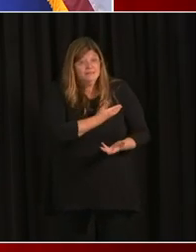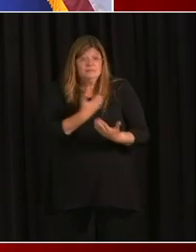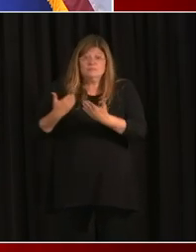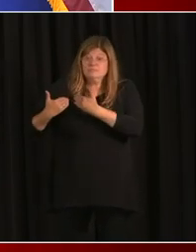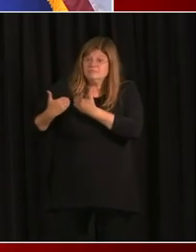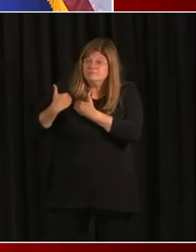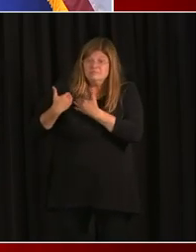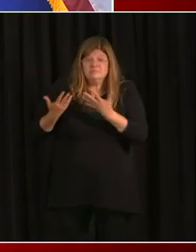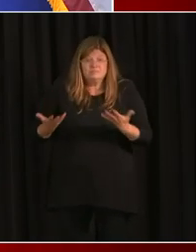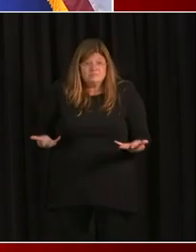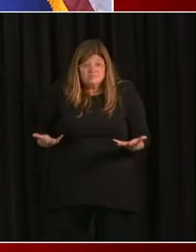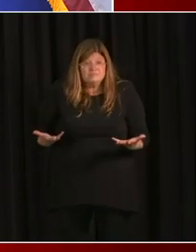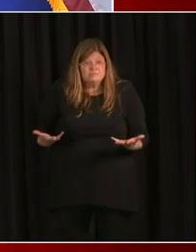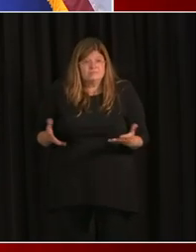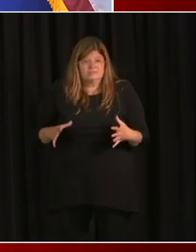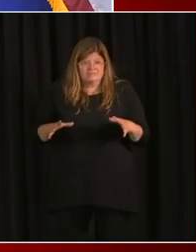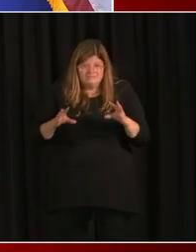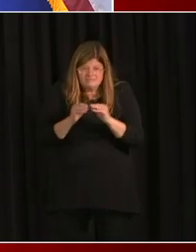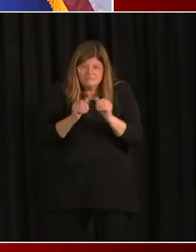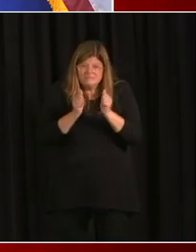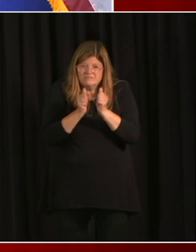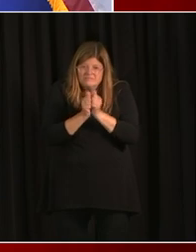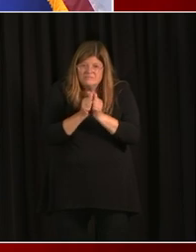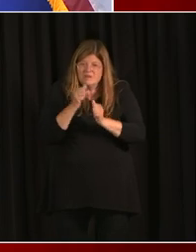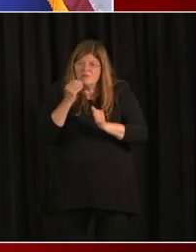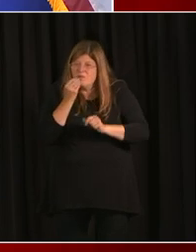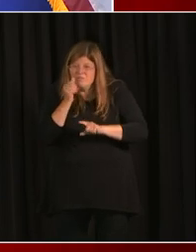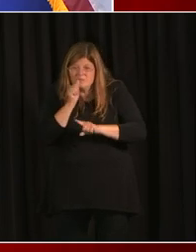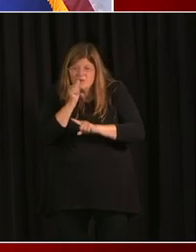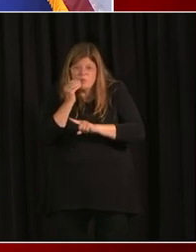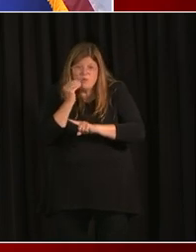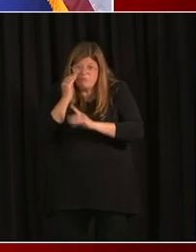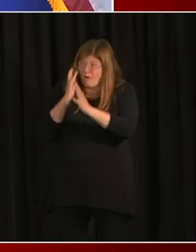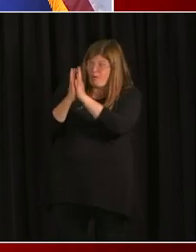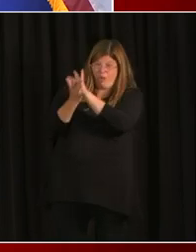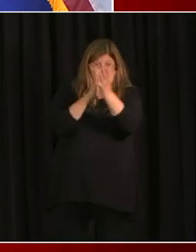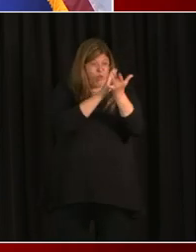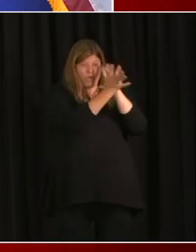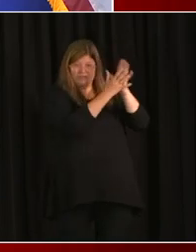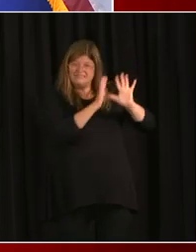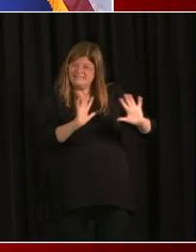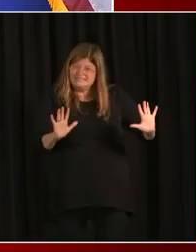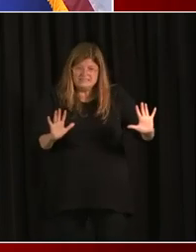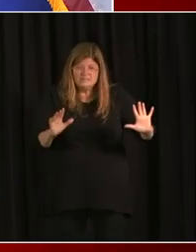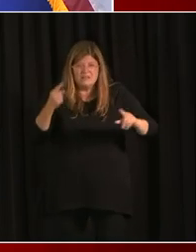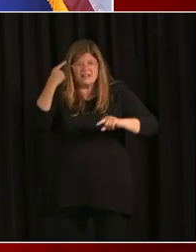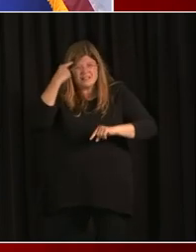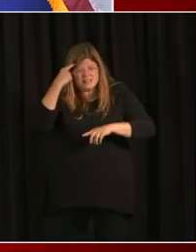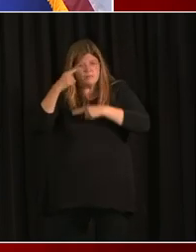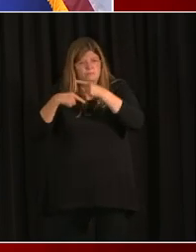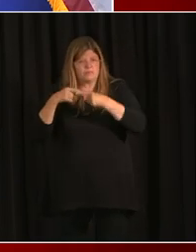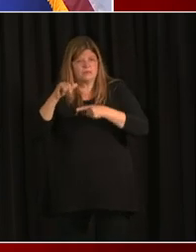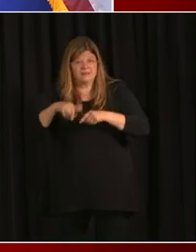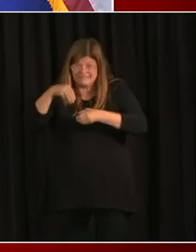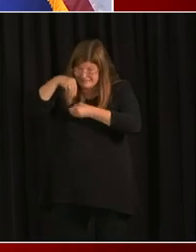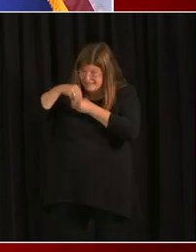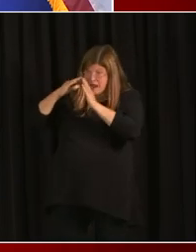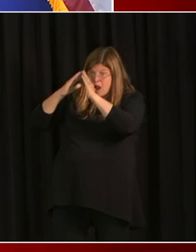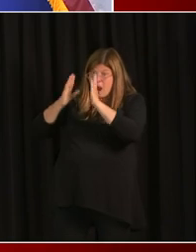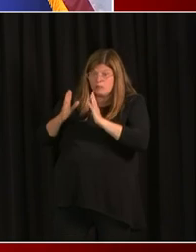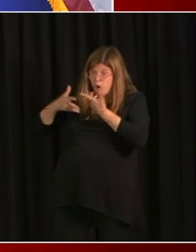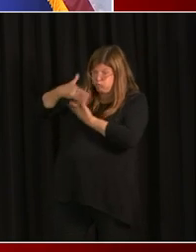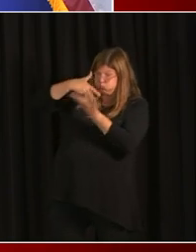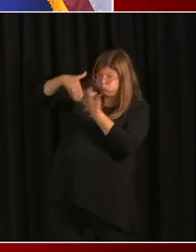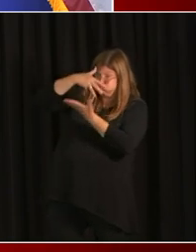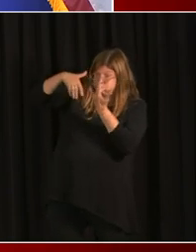gatherings in our private homes and the types of activities that we participate in on a daily basis, the